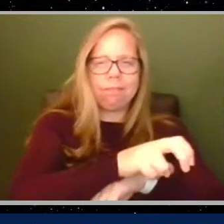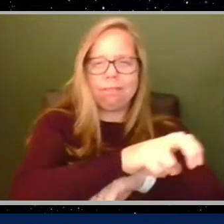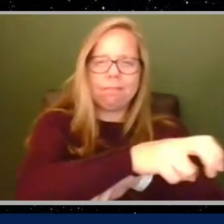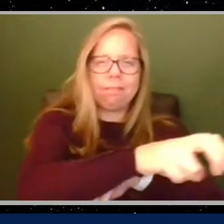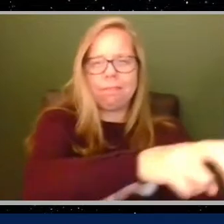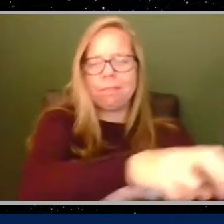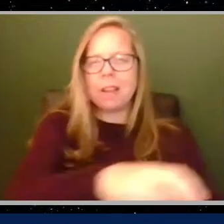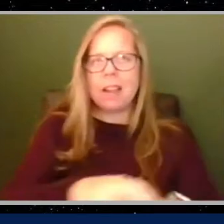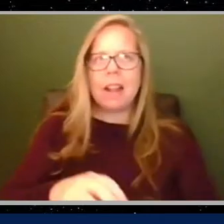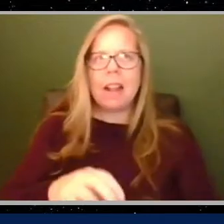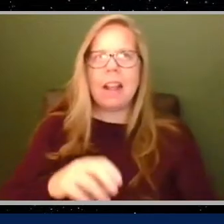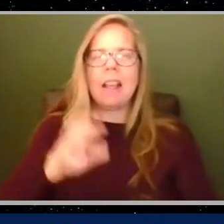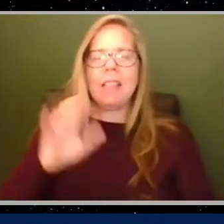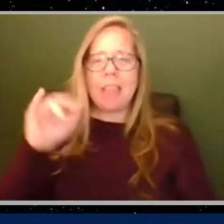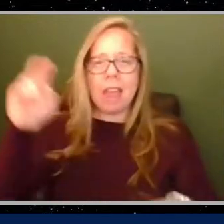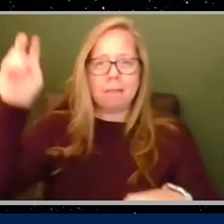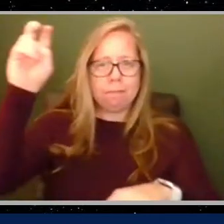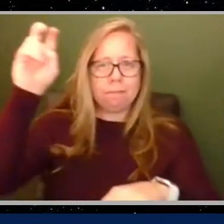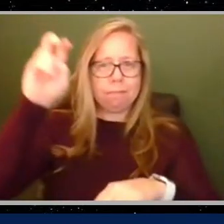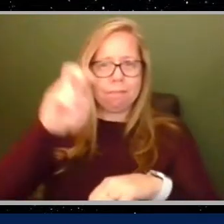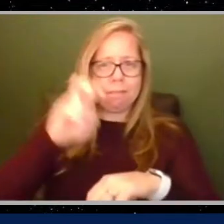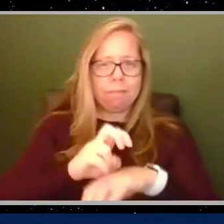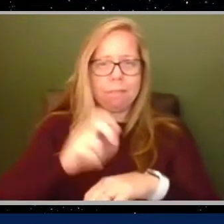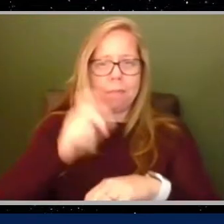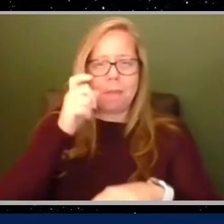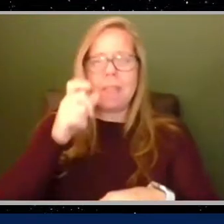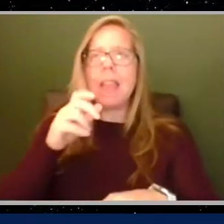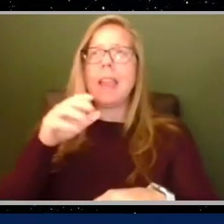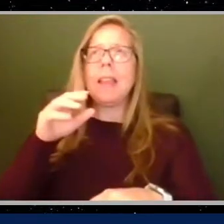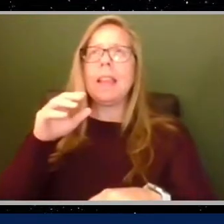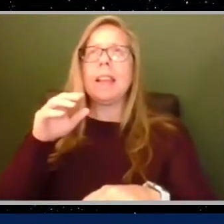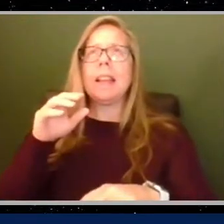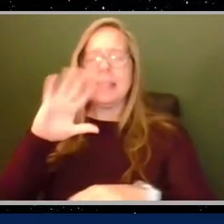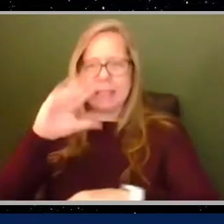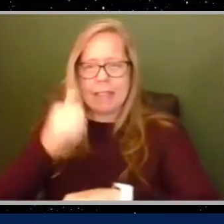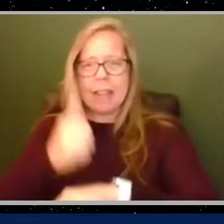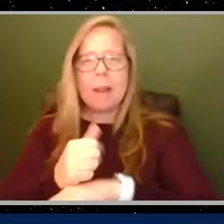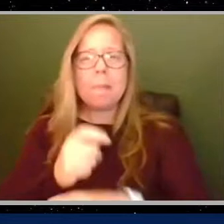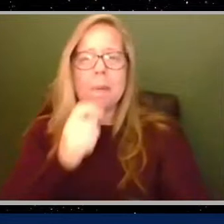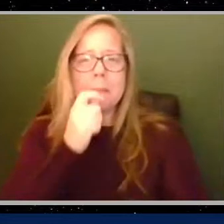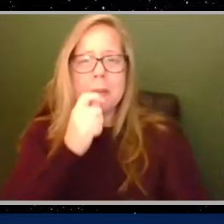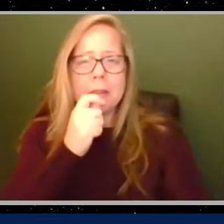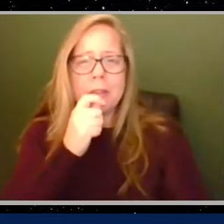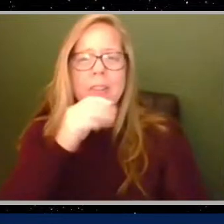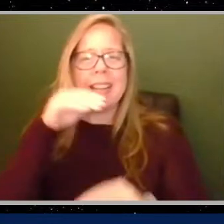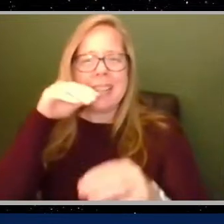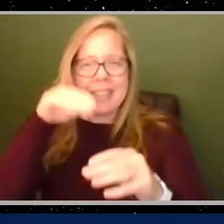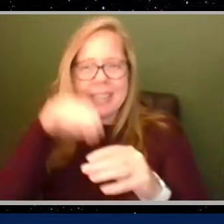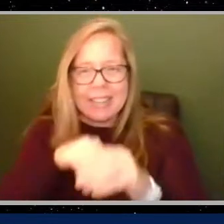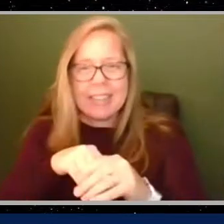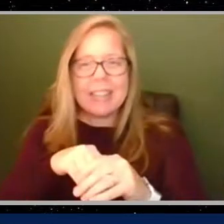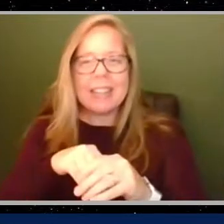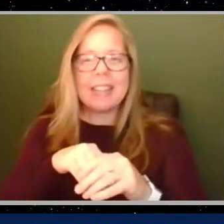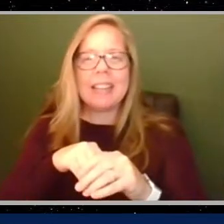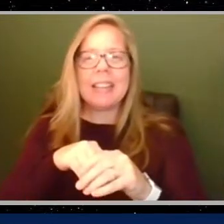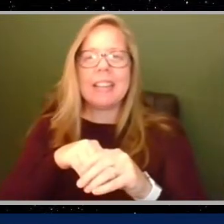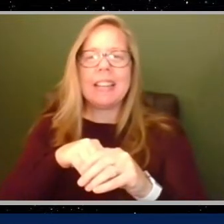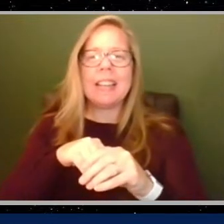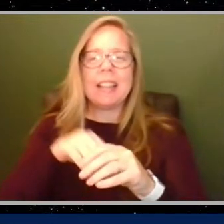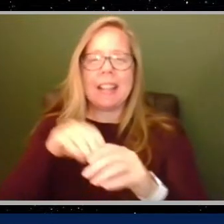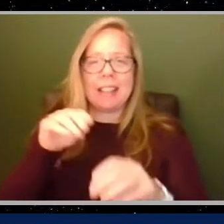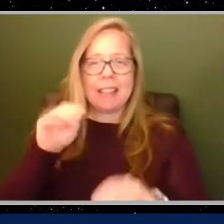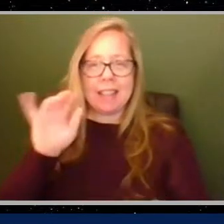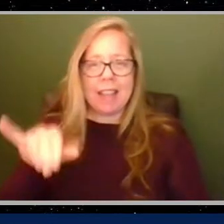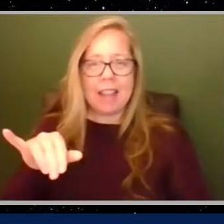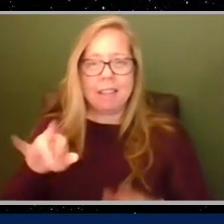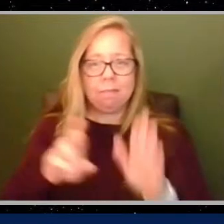They actually did put a microphone in the spacecraft itself. Now, the spacecraft